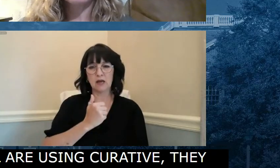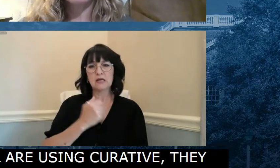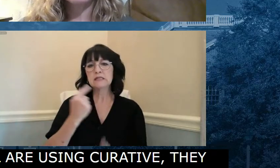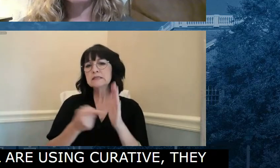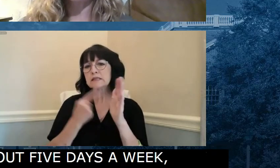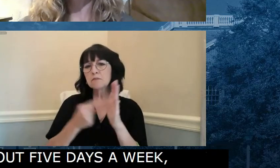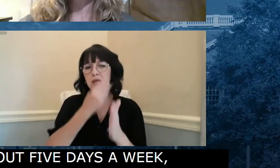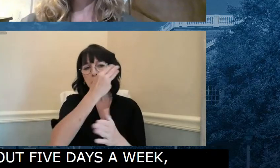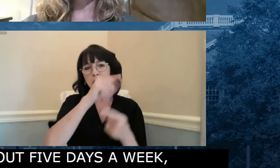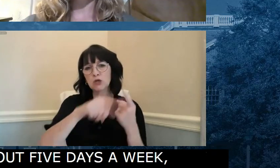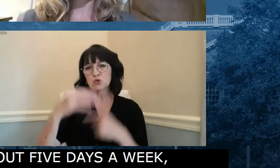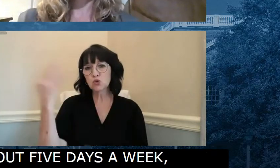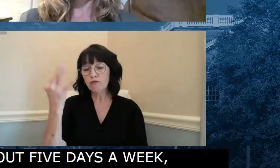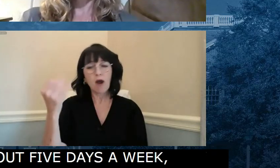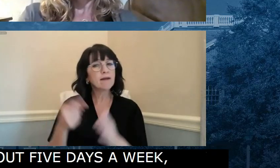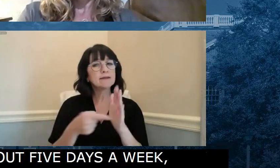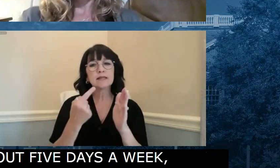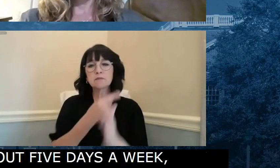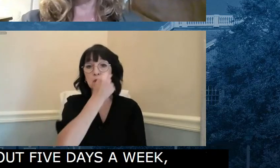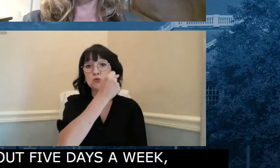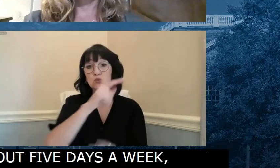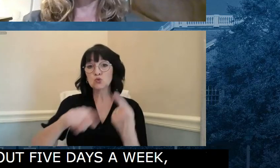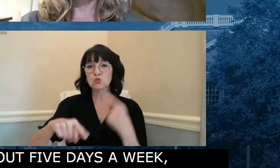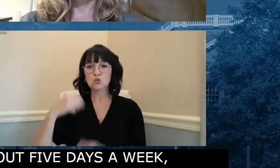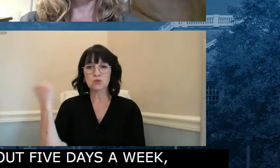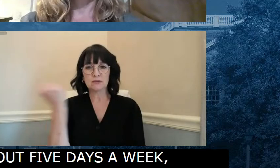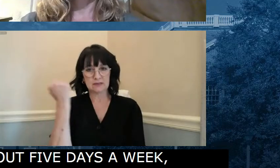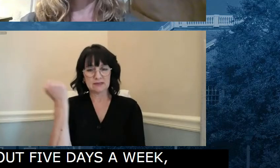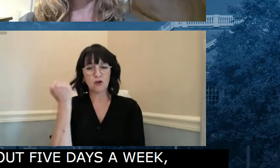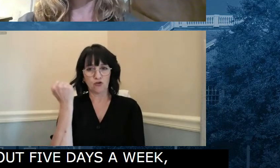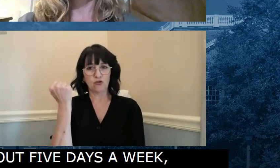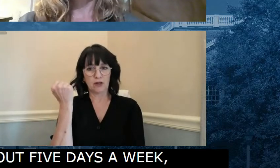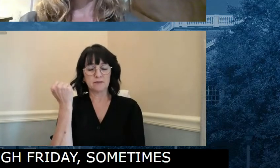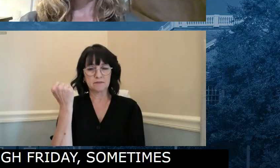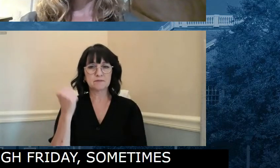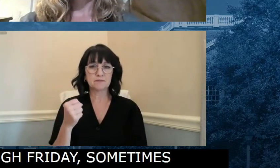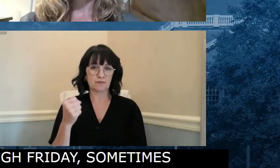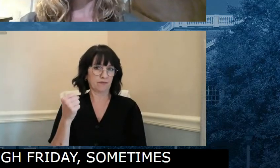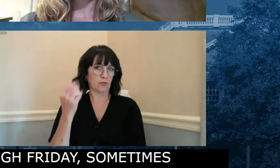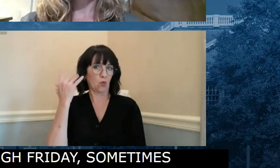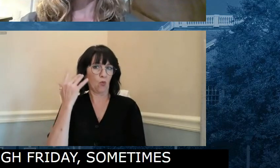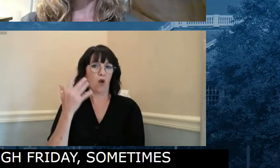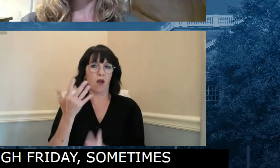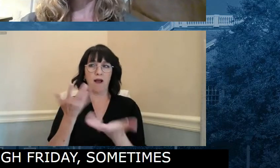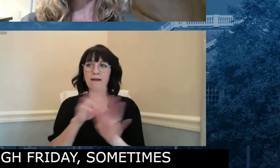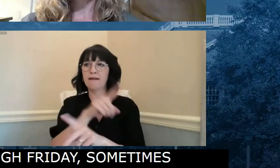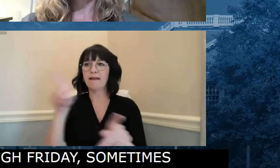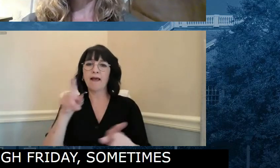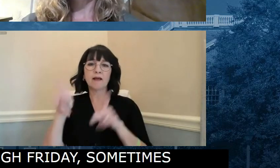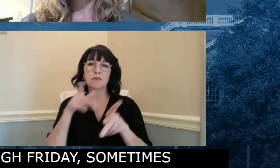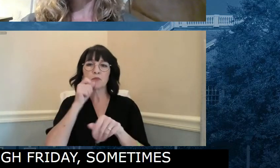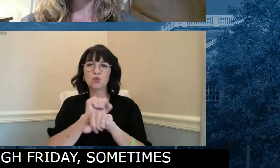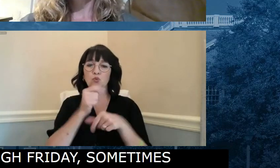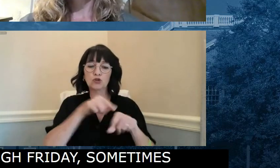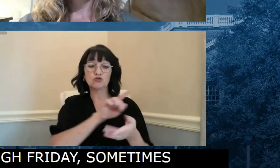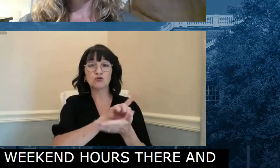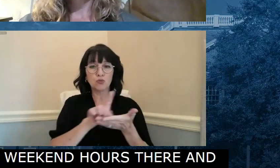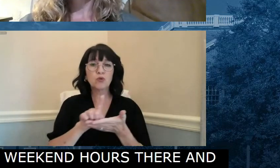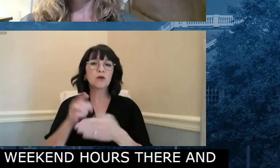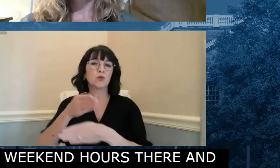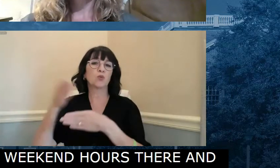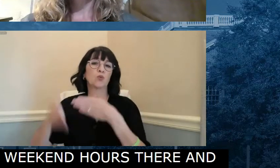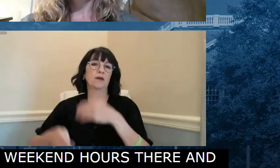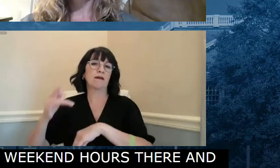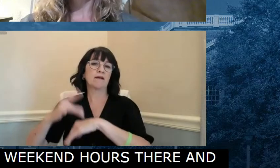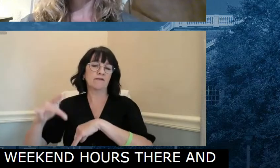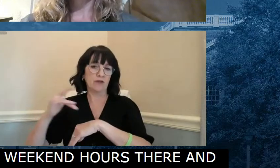we'll do Tuesday through Saturday to get some weekend access hours there. We also have our some of our Walgreens sites that are still doing